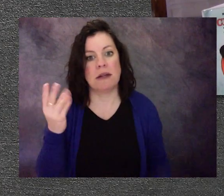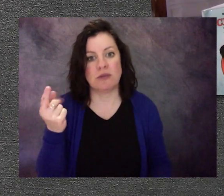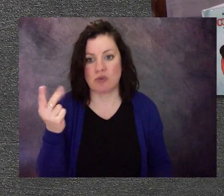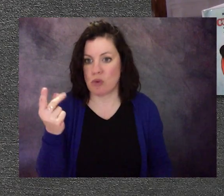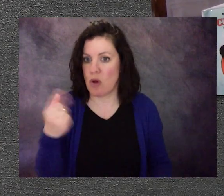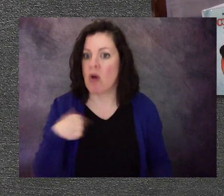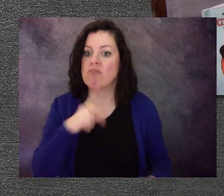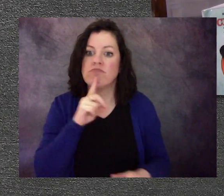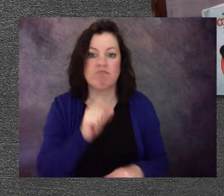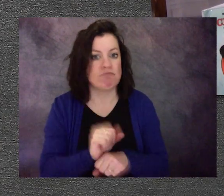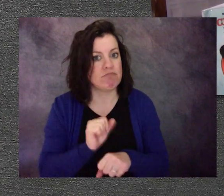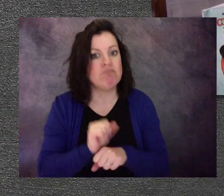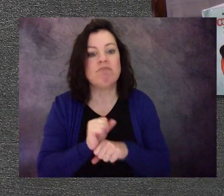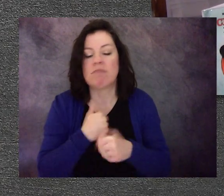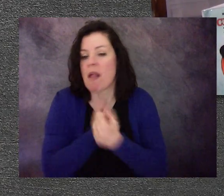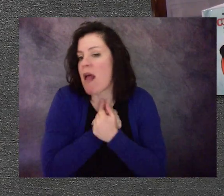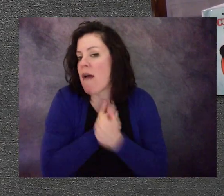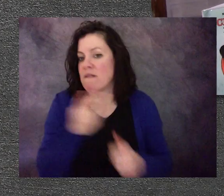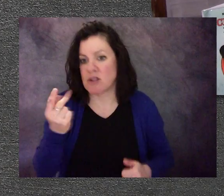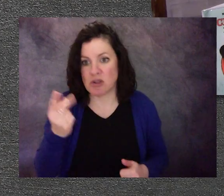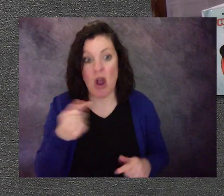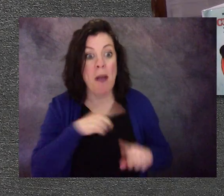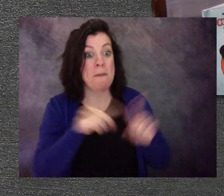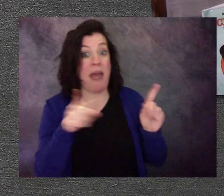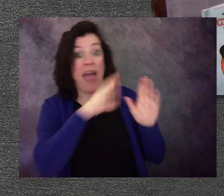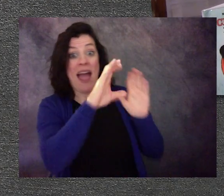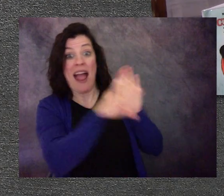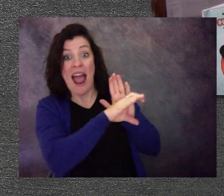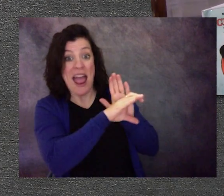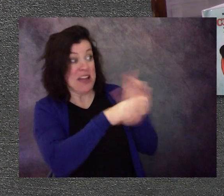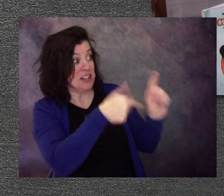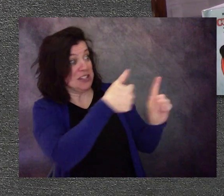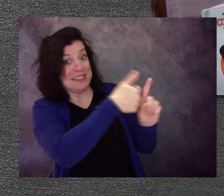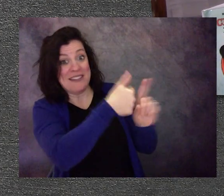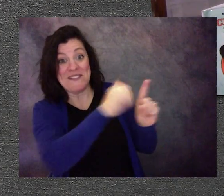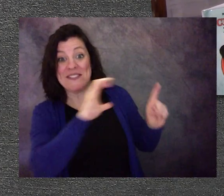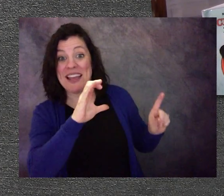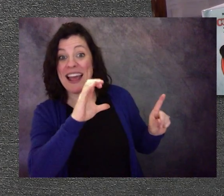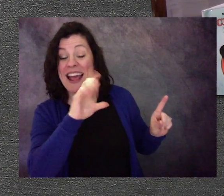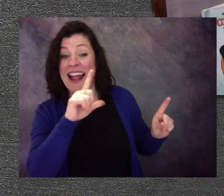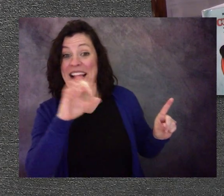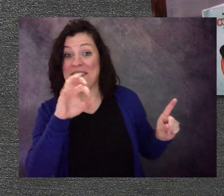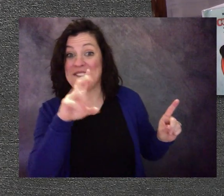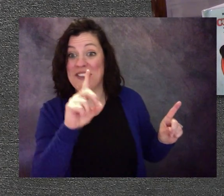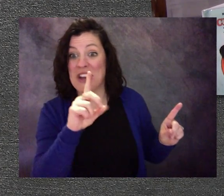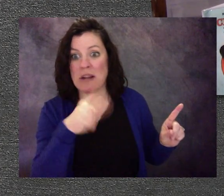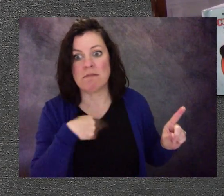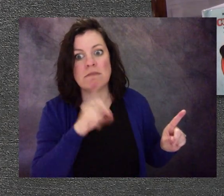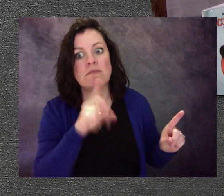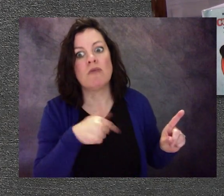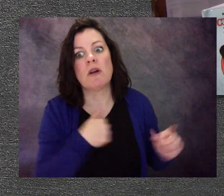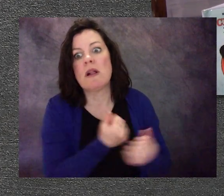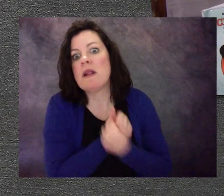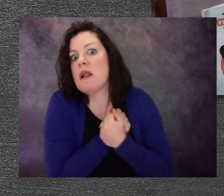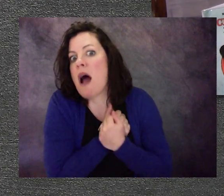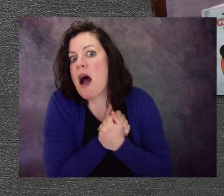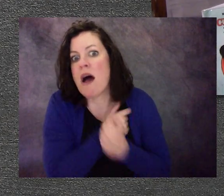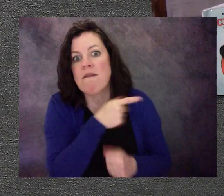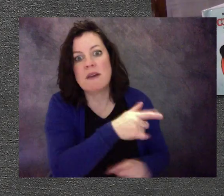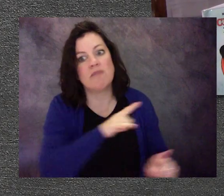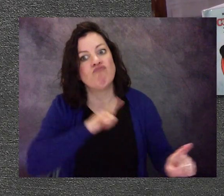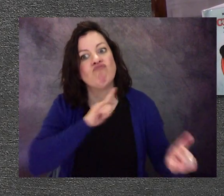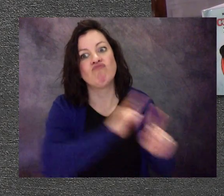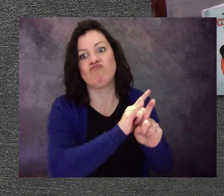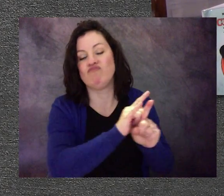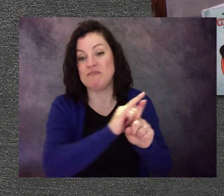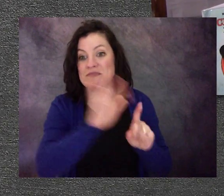far my favorite character to watch. Do you like Clifford? I bet you do. Today we are going to be